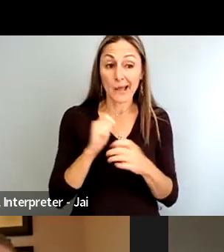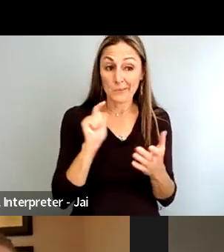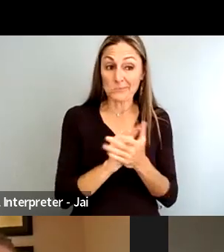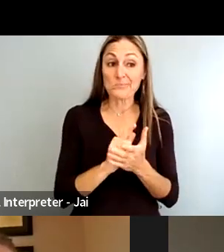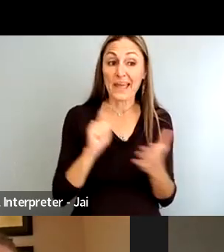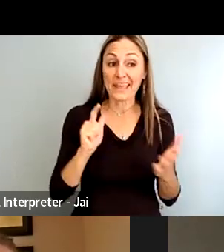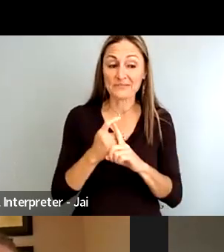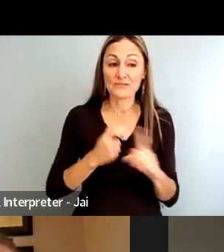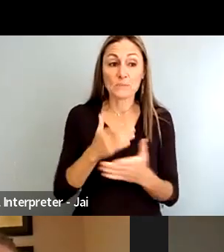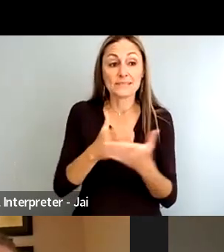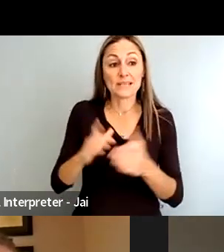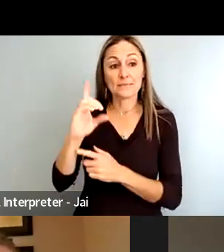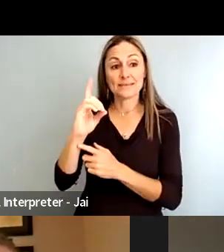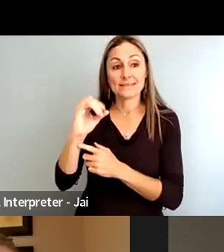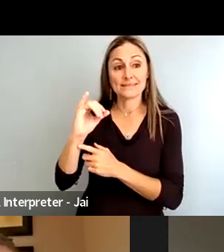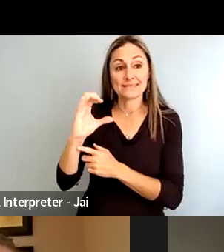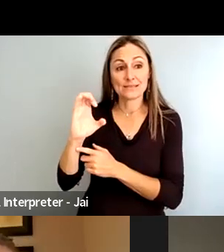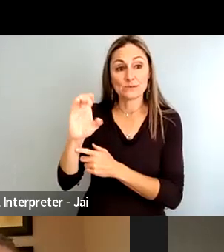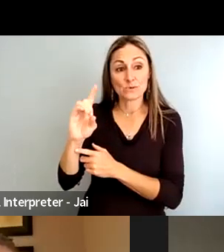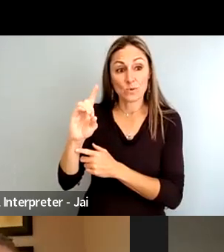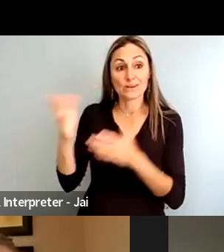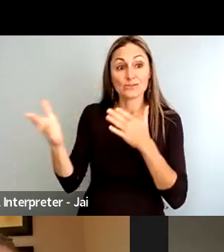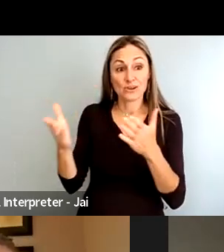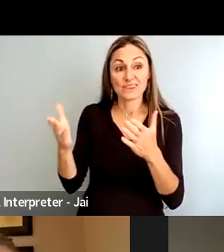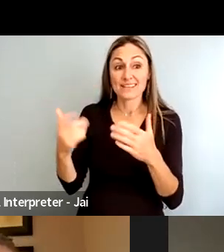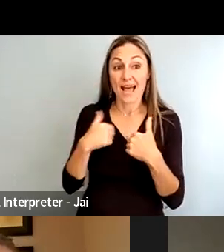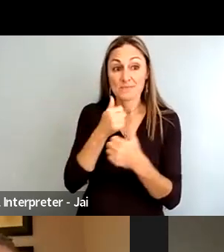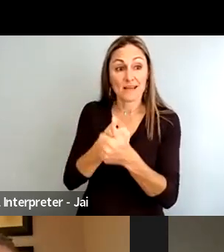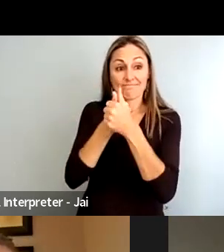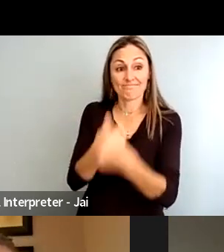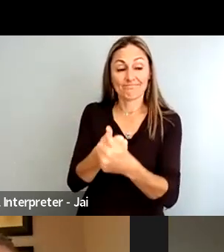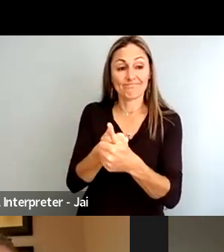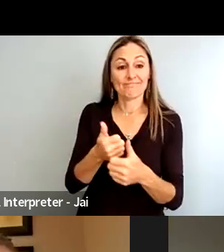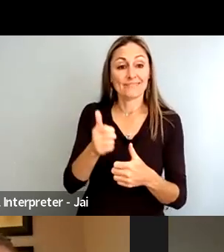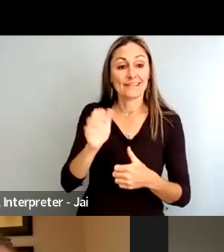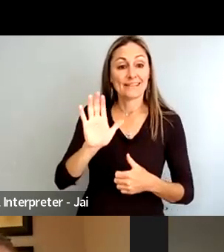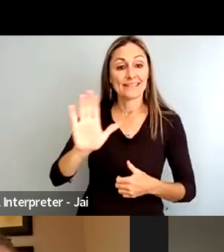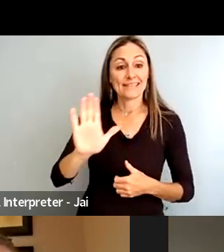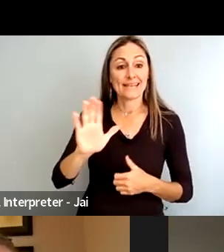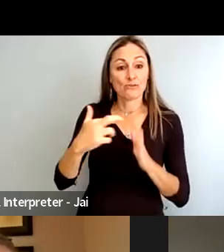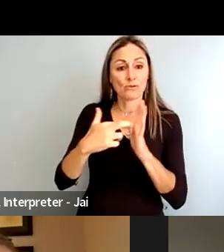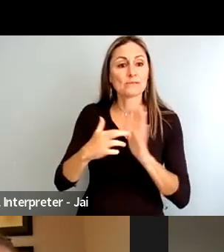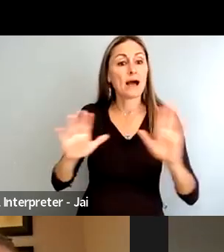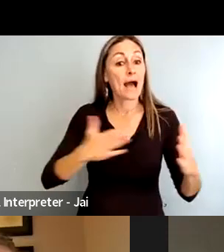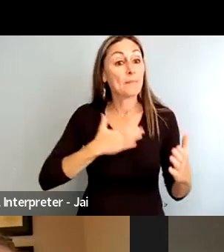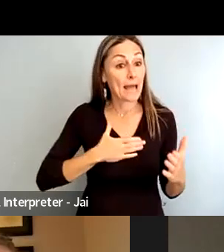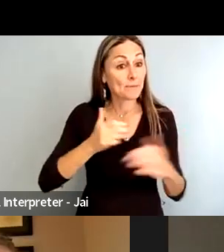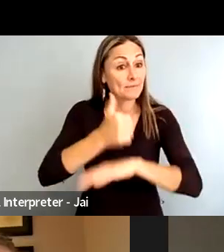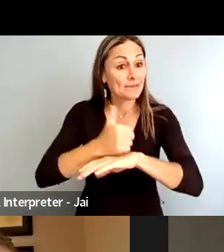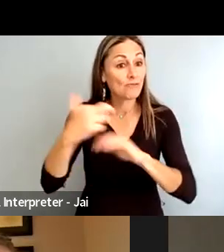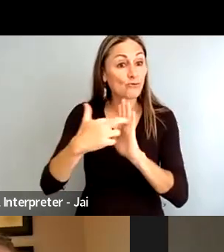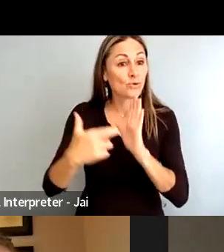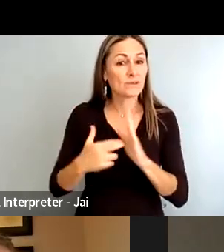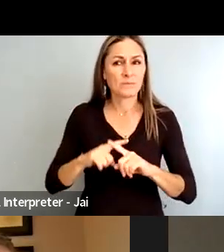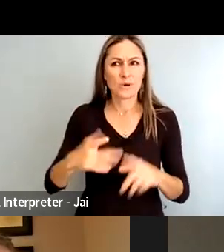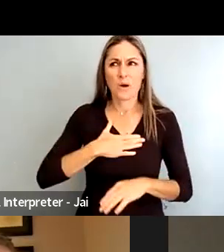of Discord servers for not obeying rules. And I'm glad that you could put rules, but on my